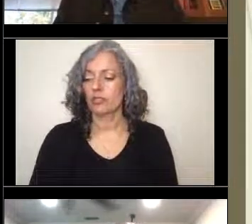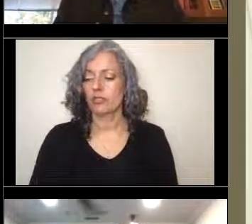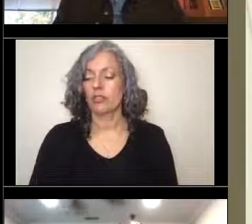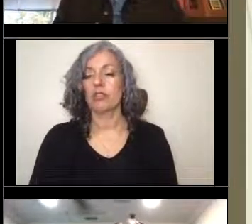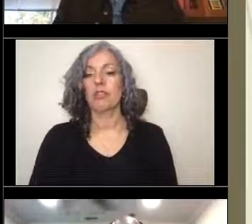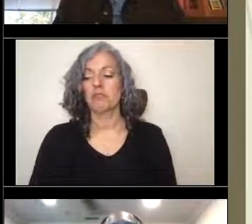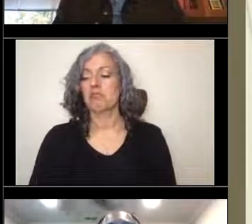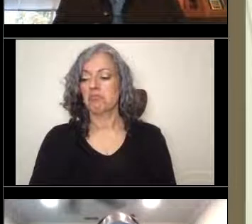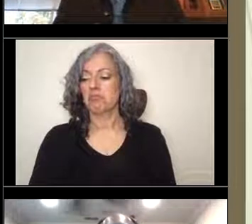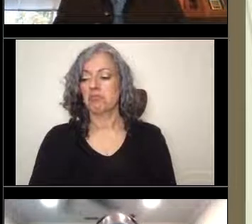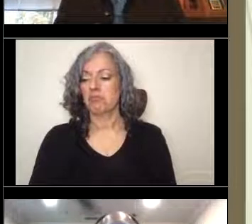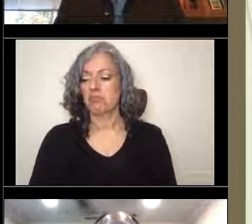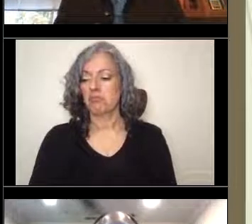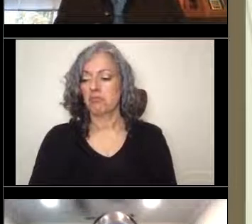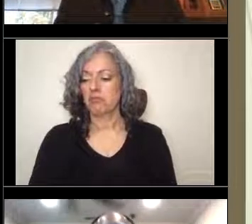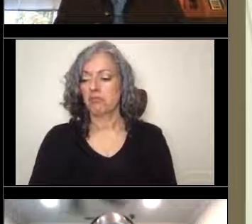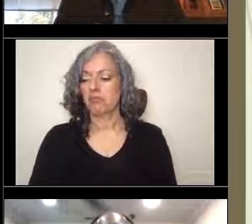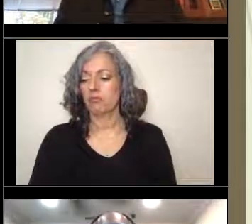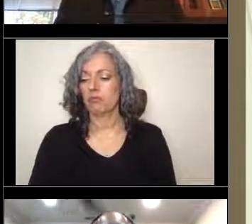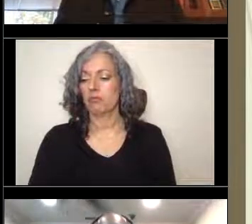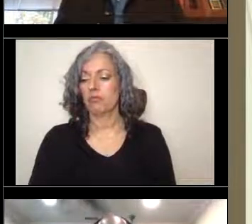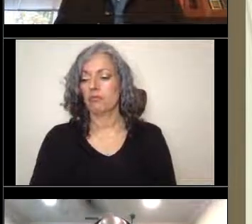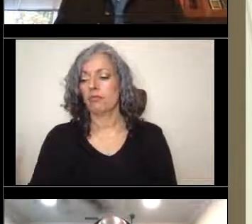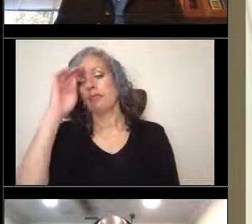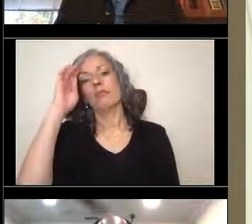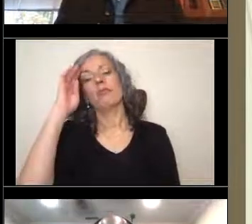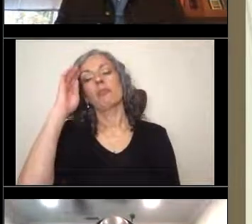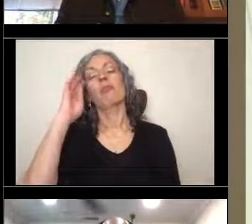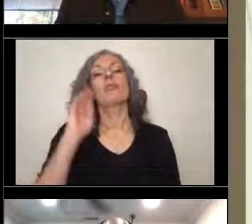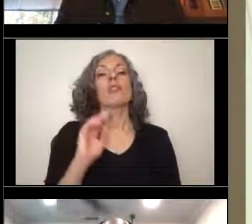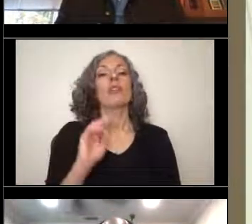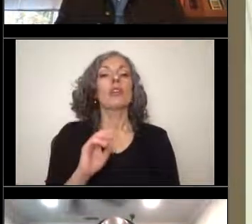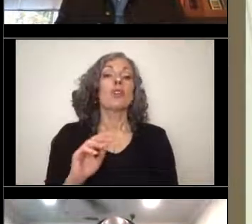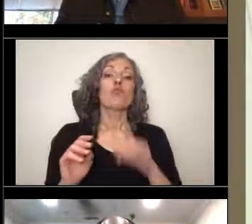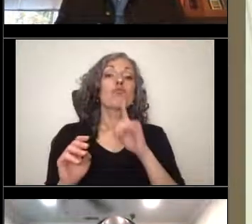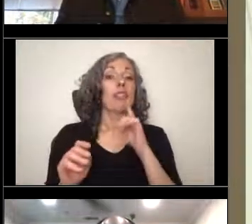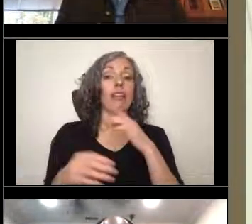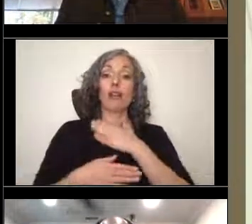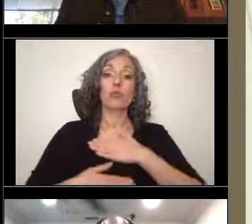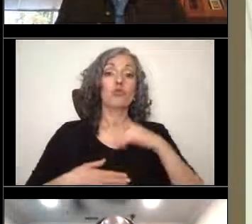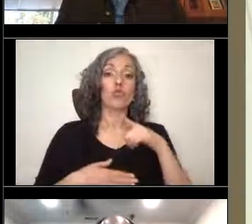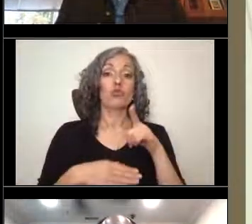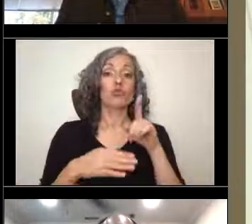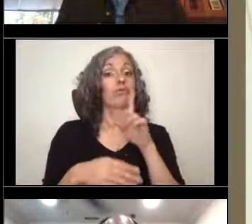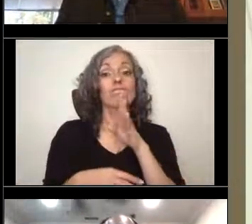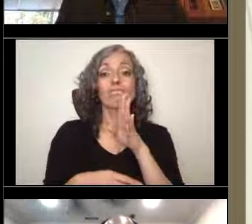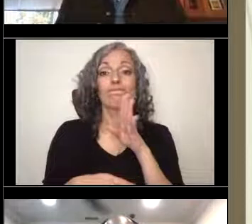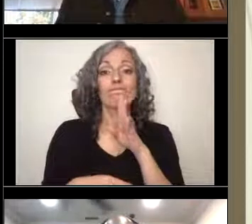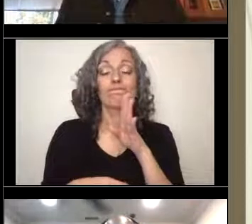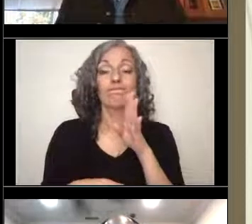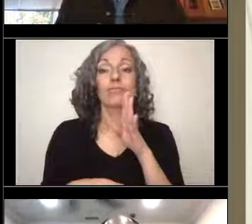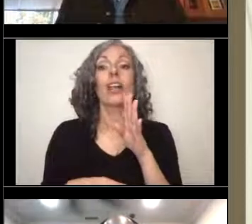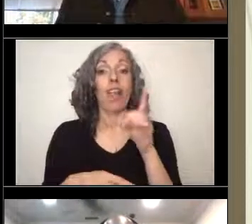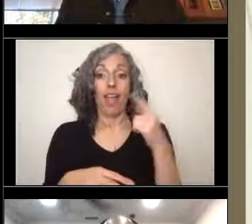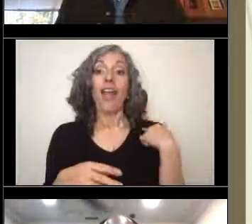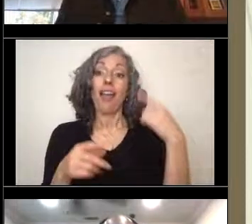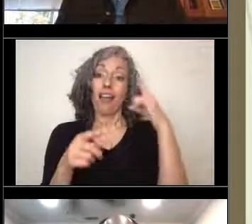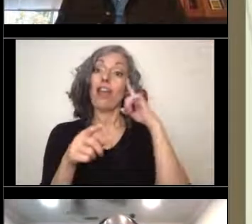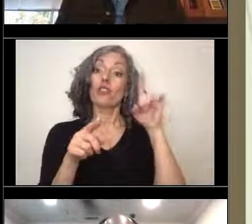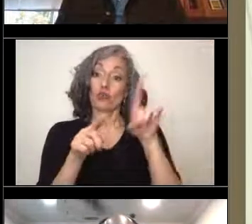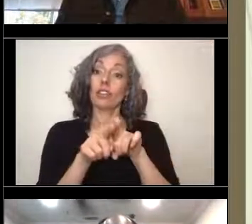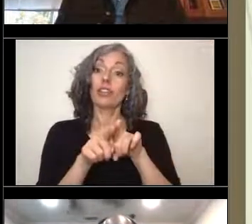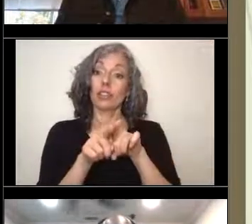for sure. Commissioner Lugo, really appreciate your comments, and I couldn't agree more, with